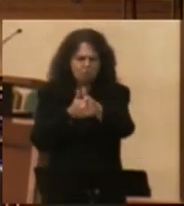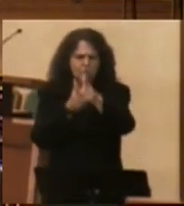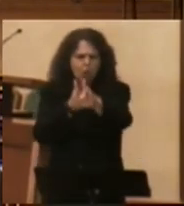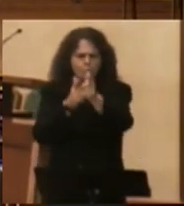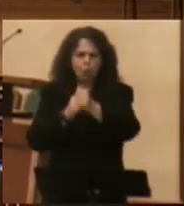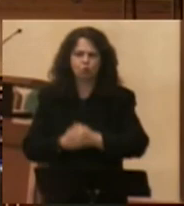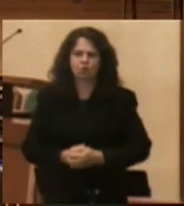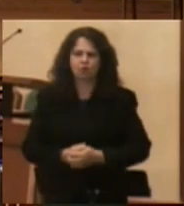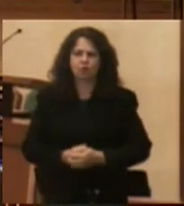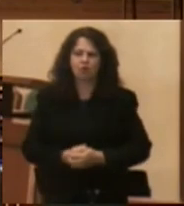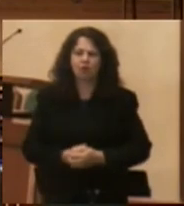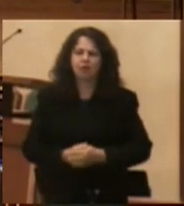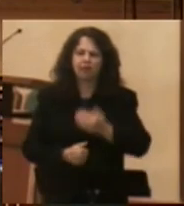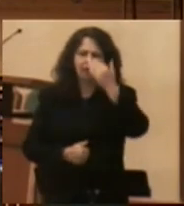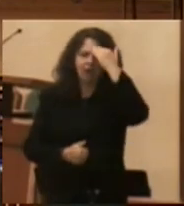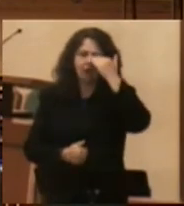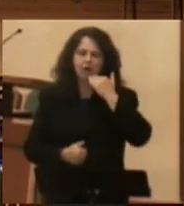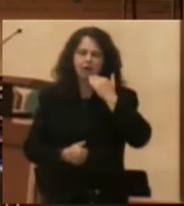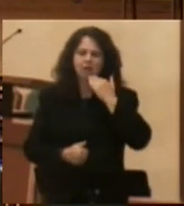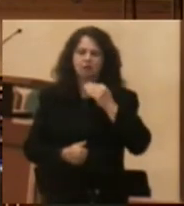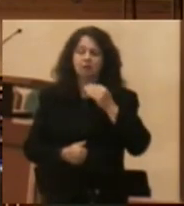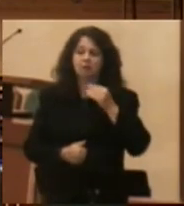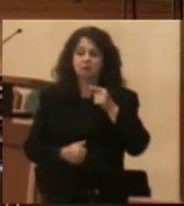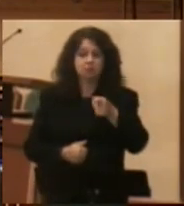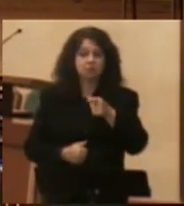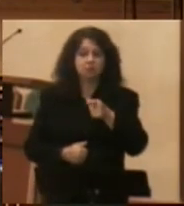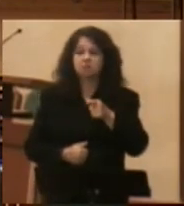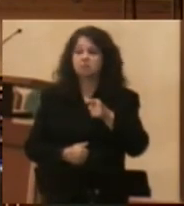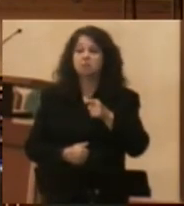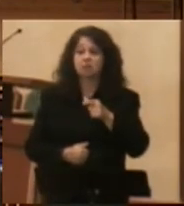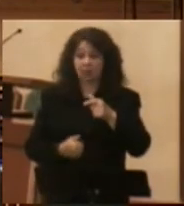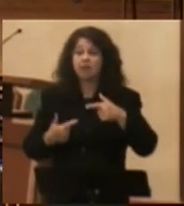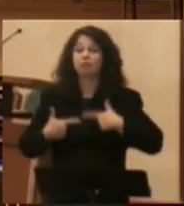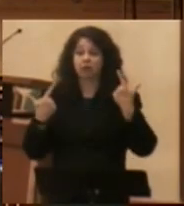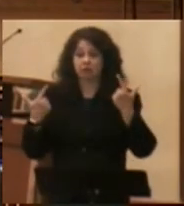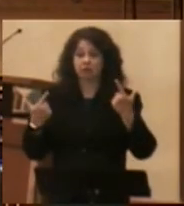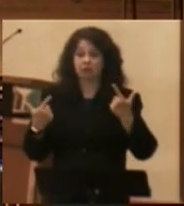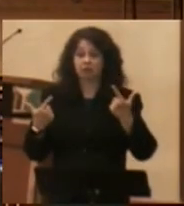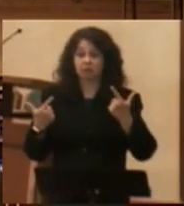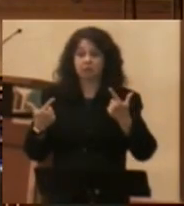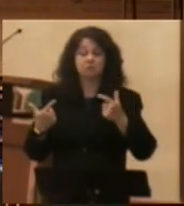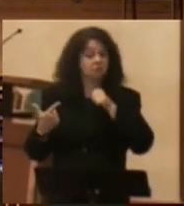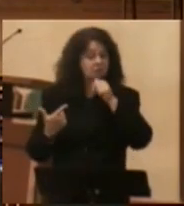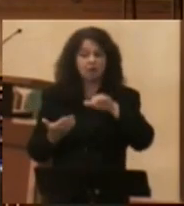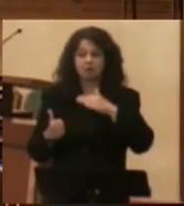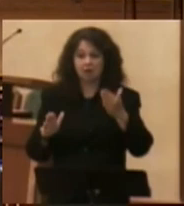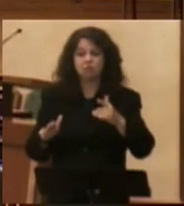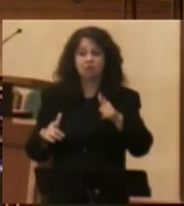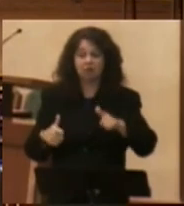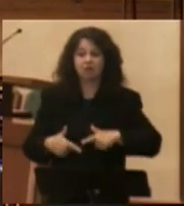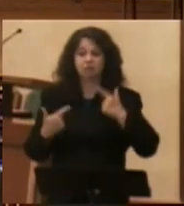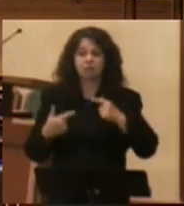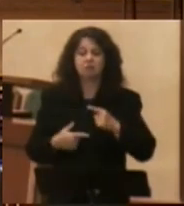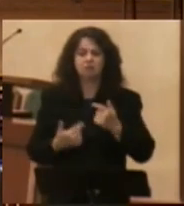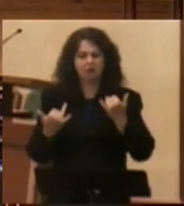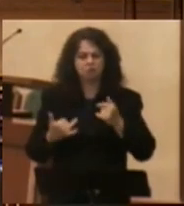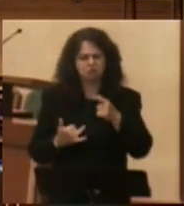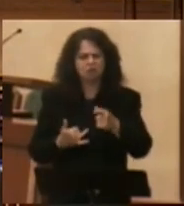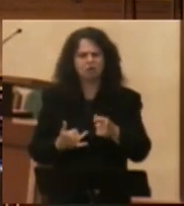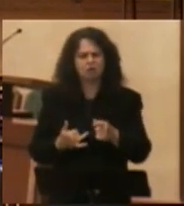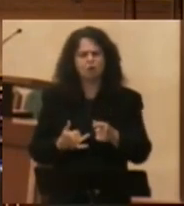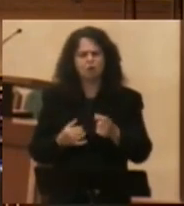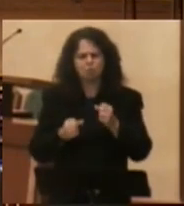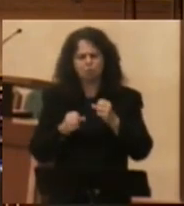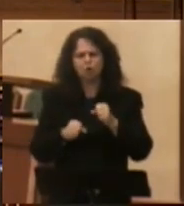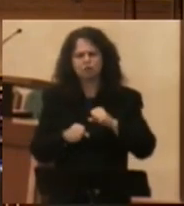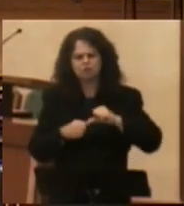Instead, she survived. She did more than survive. She became an even more ardent